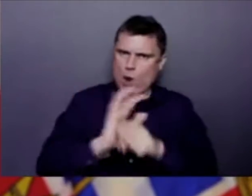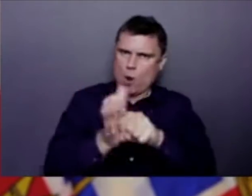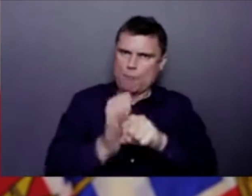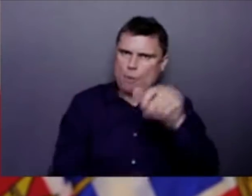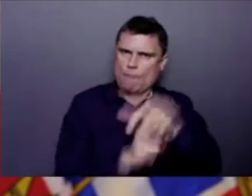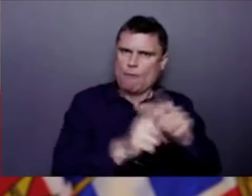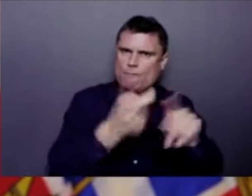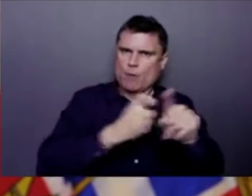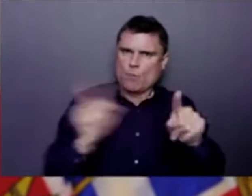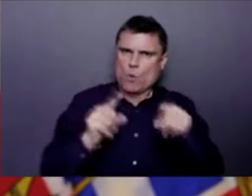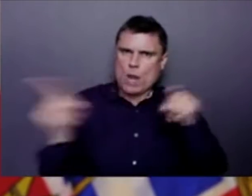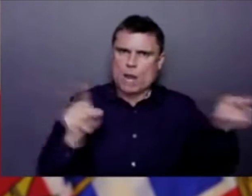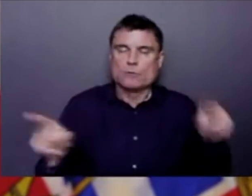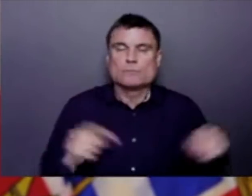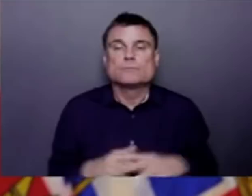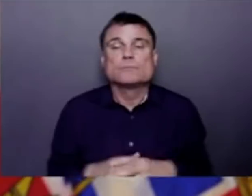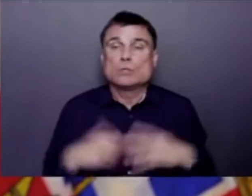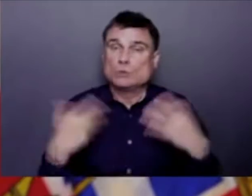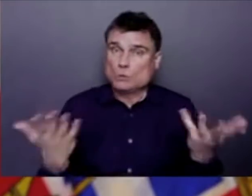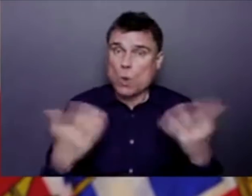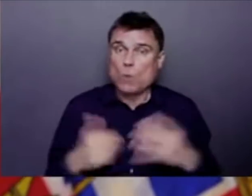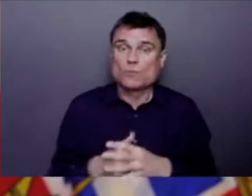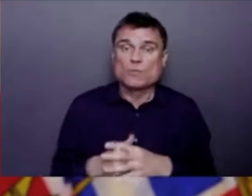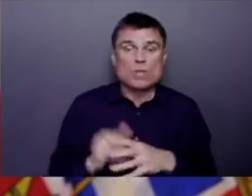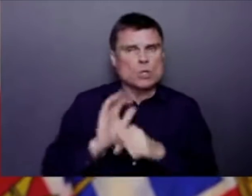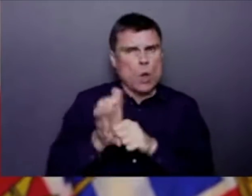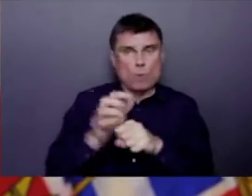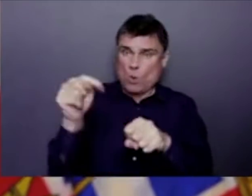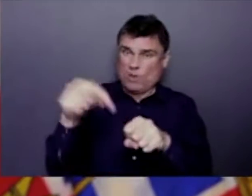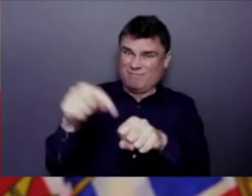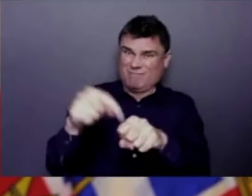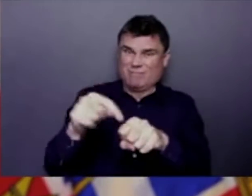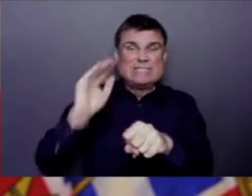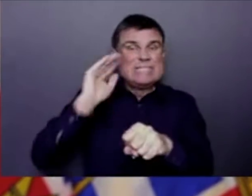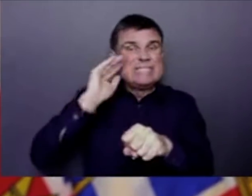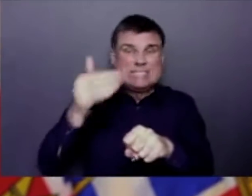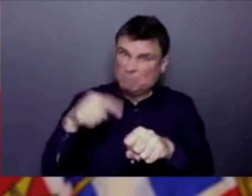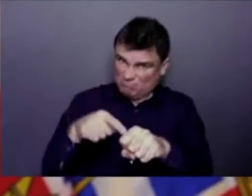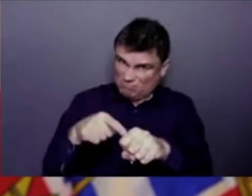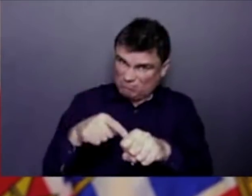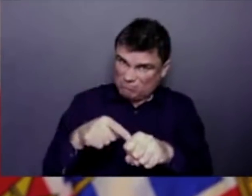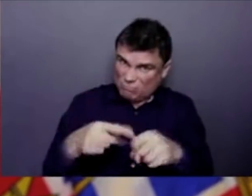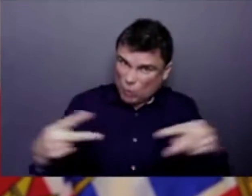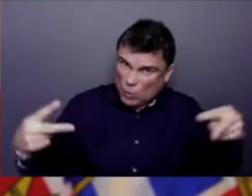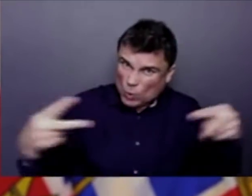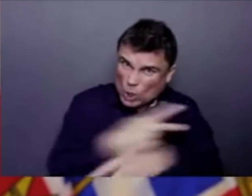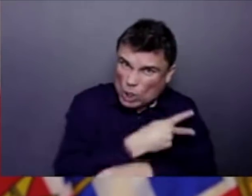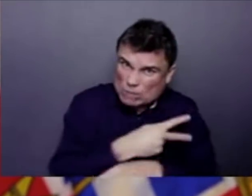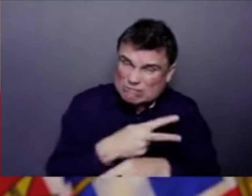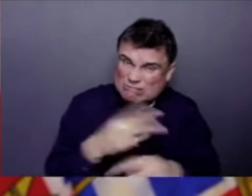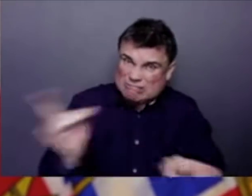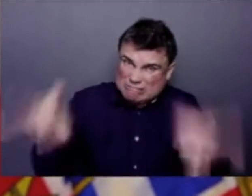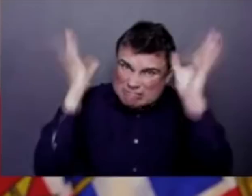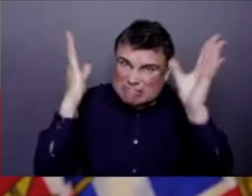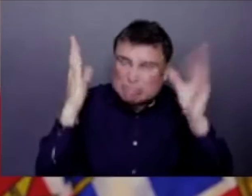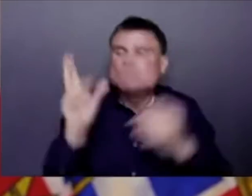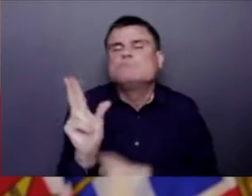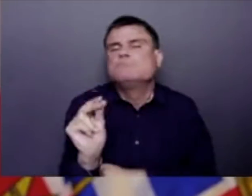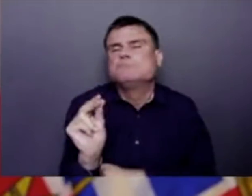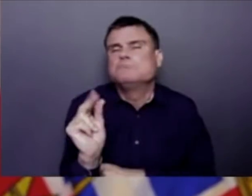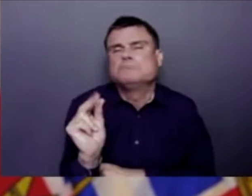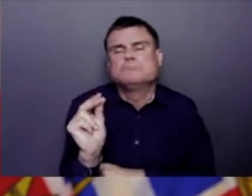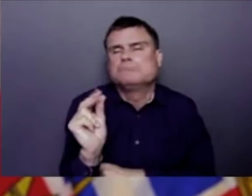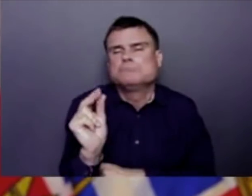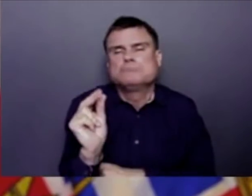vaccines that we're using here in Canada. But it does seem, although the details are still unclear, but it